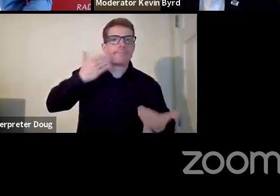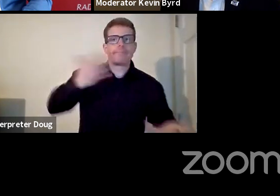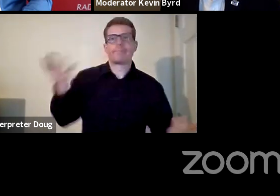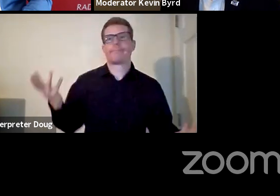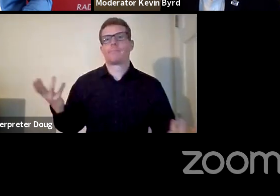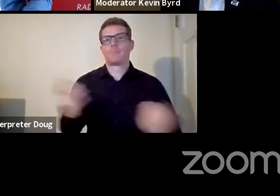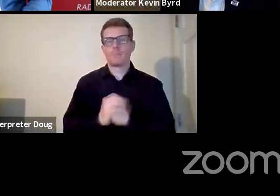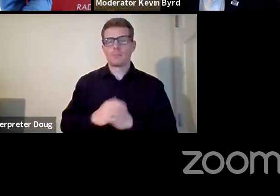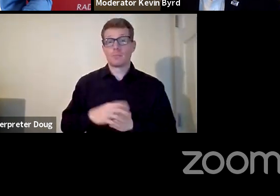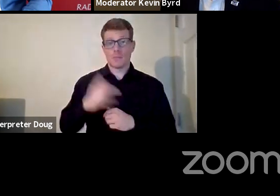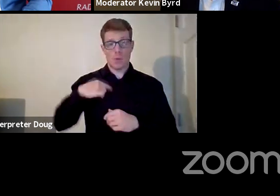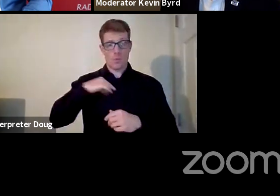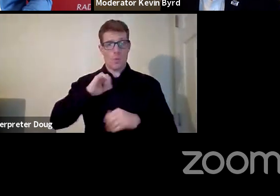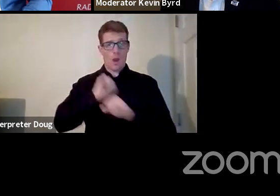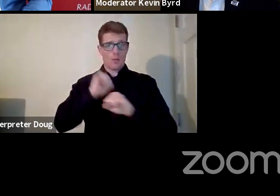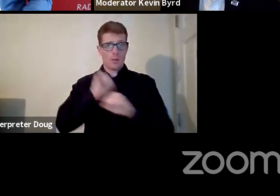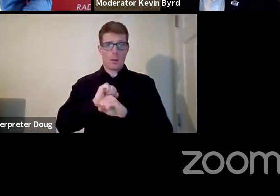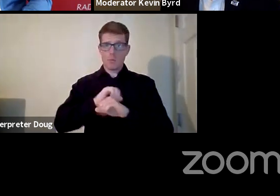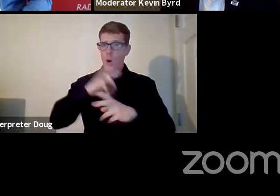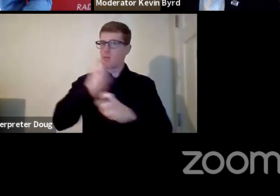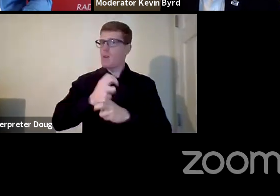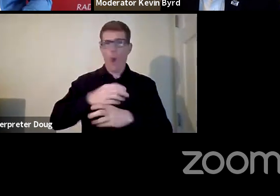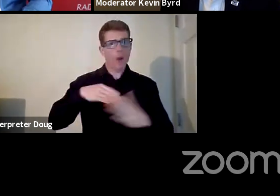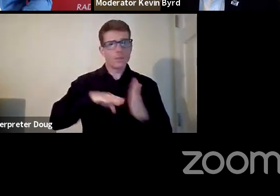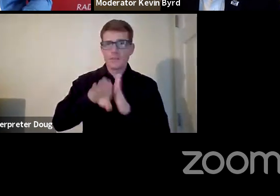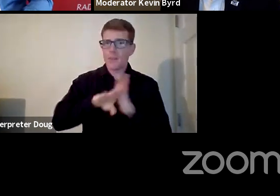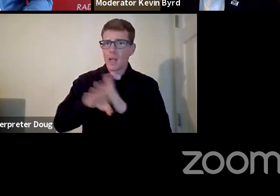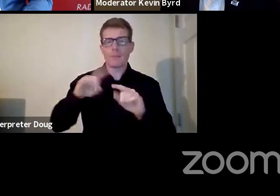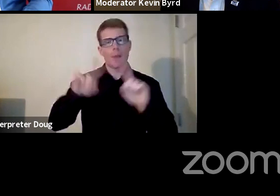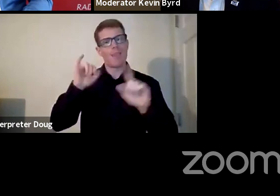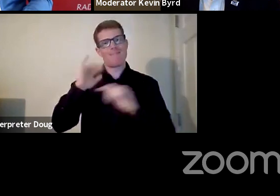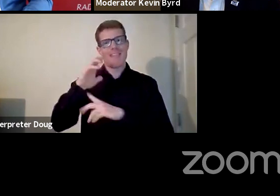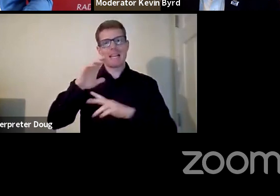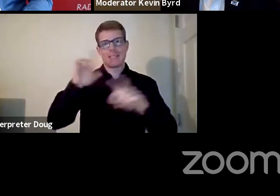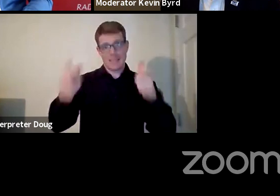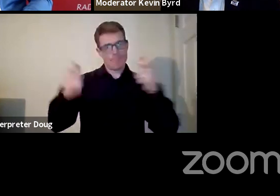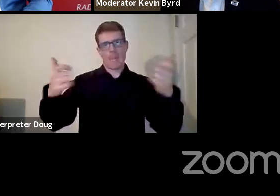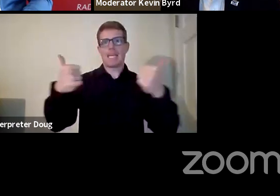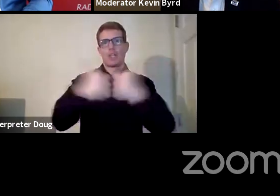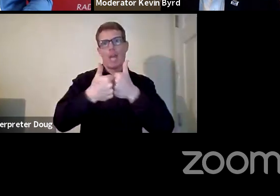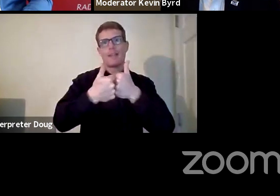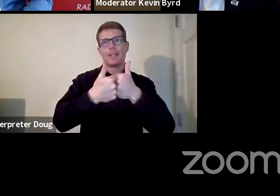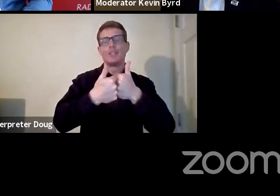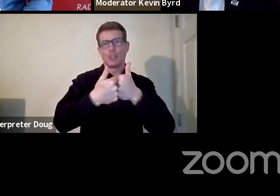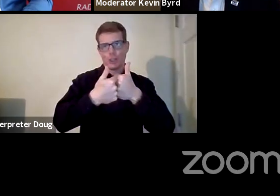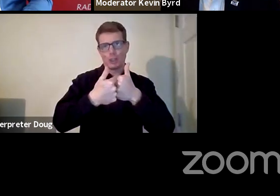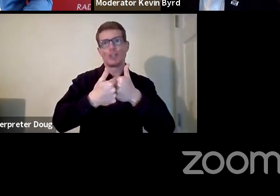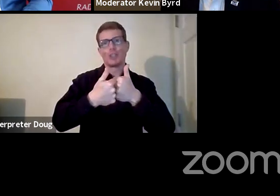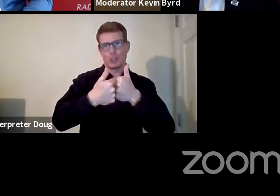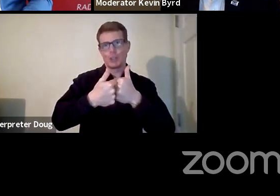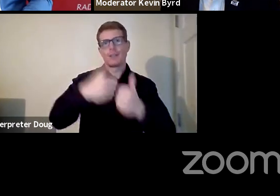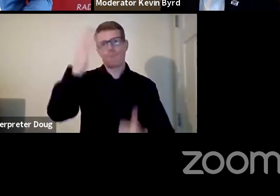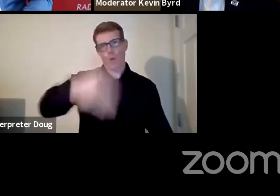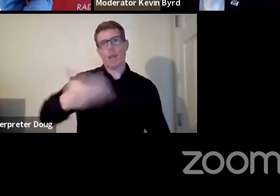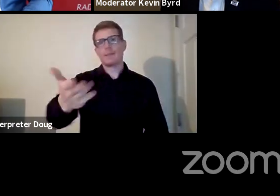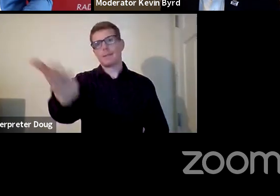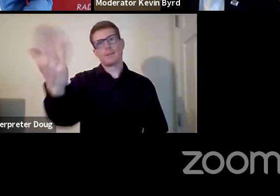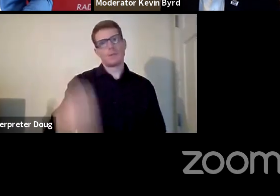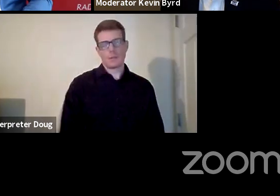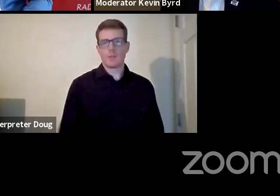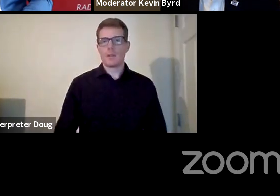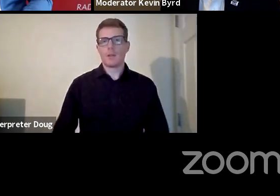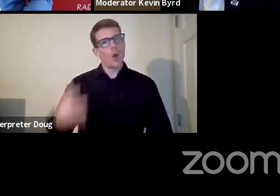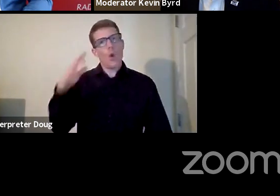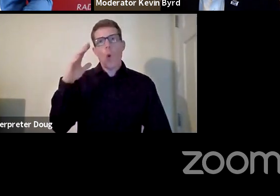working hard on it, but that's going to be the big challenge in front of us. We want to make sure that we are able to do it